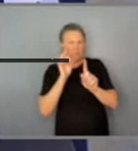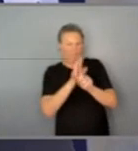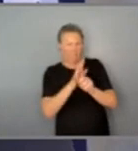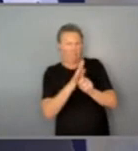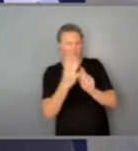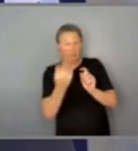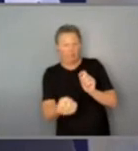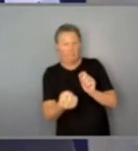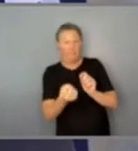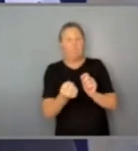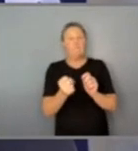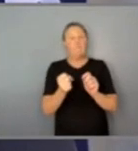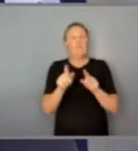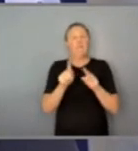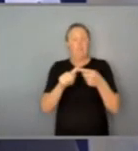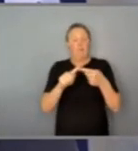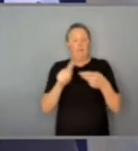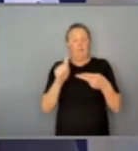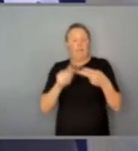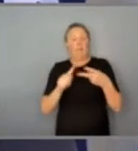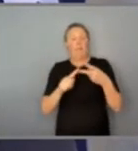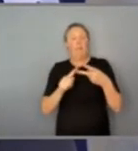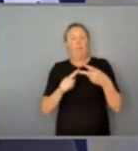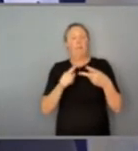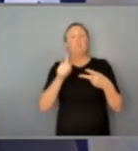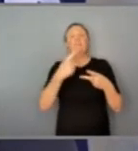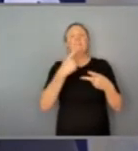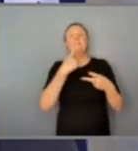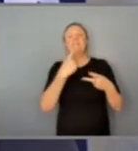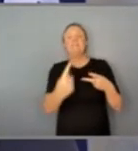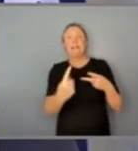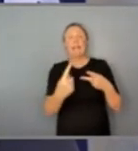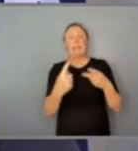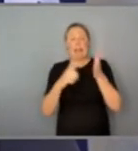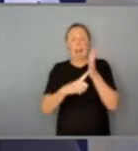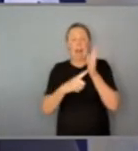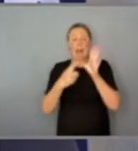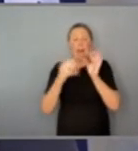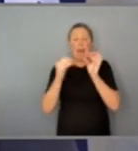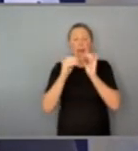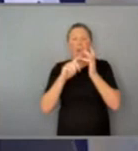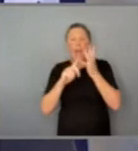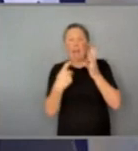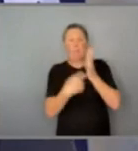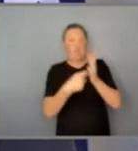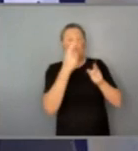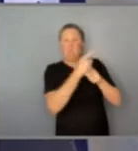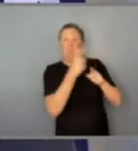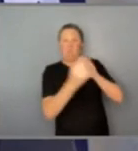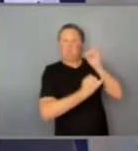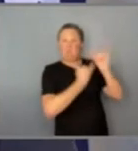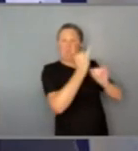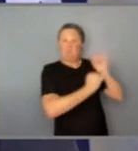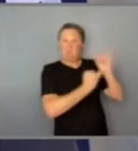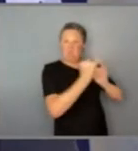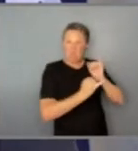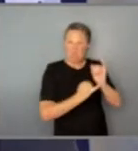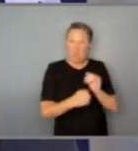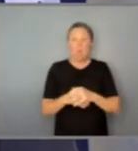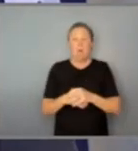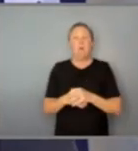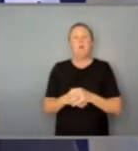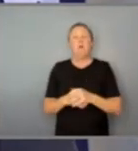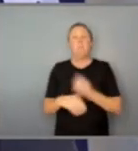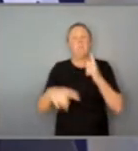said the voices of movement were the voices of Labor, and your senior ministers and yourself have critiqued Monique Ryan,